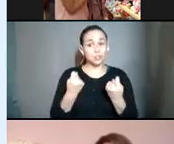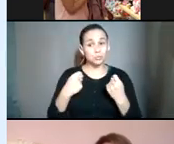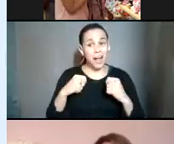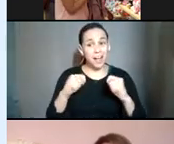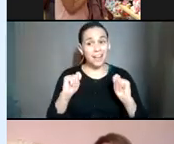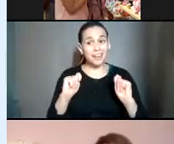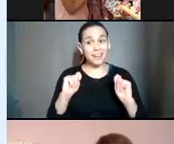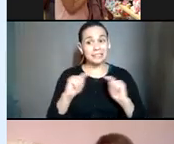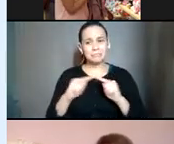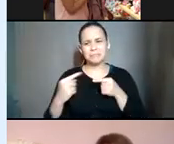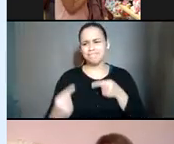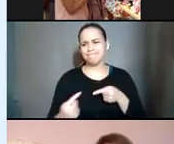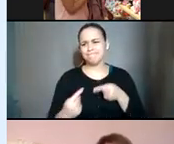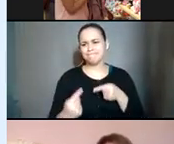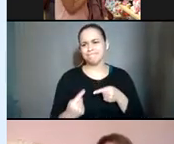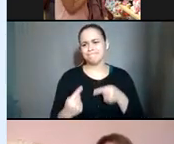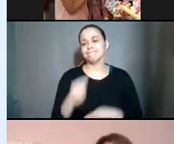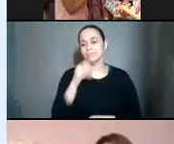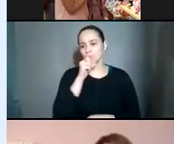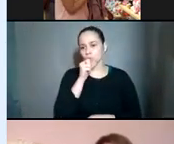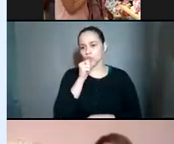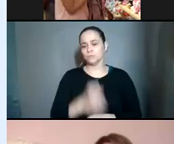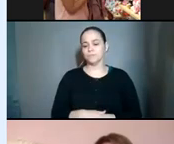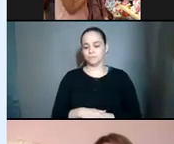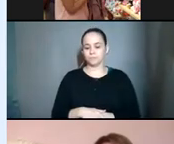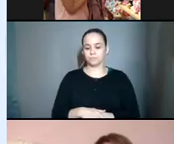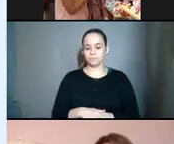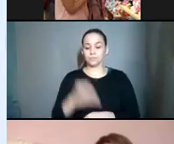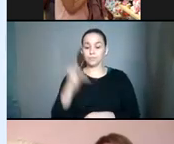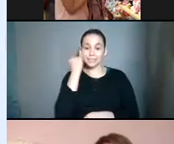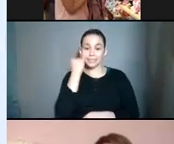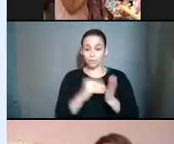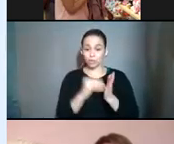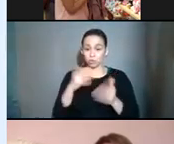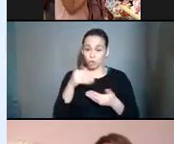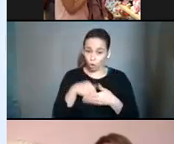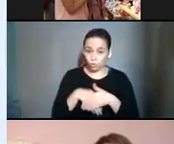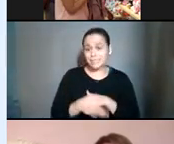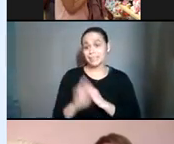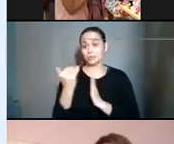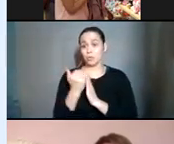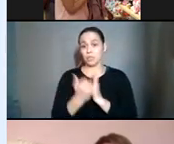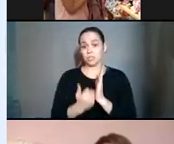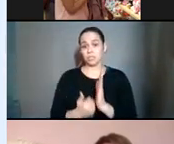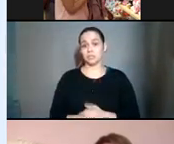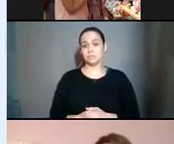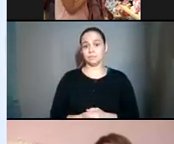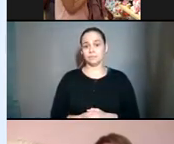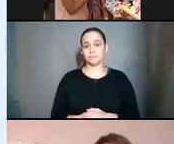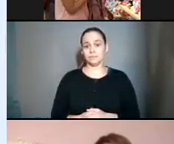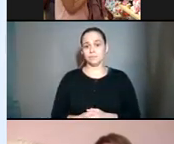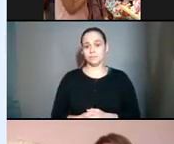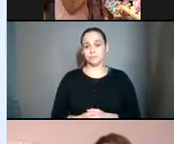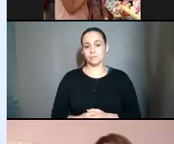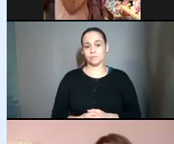having difficulty with. So if your child goes into a lesson, make it a new way.